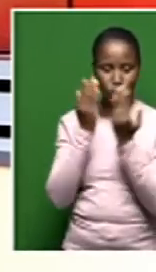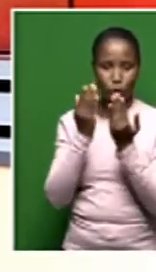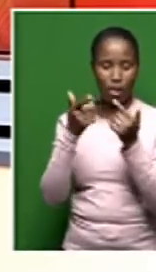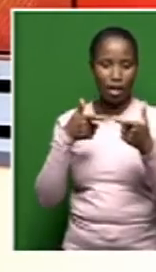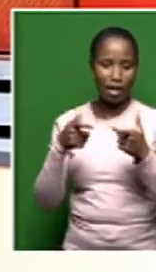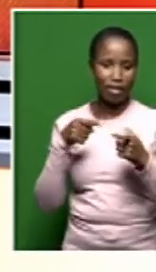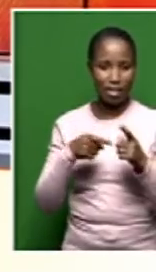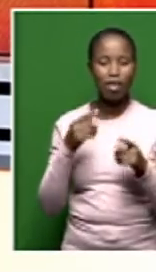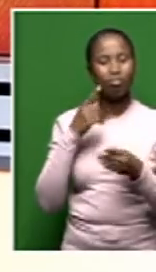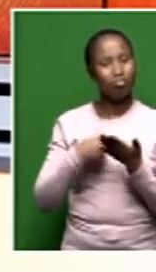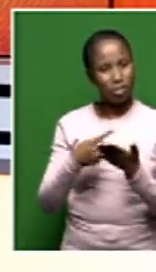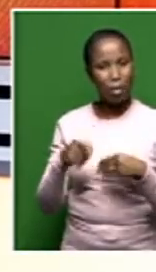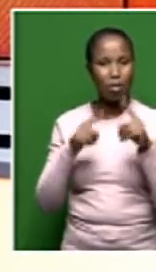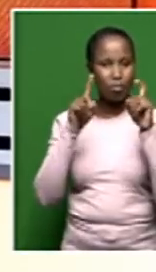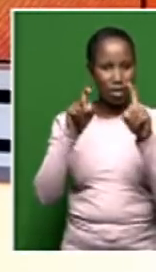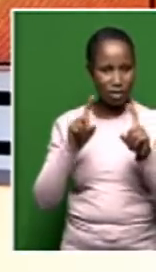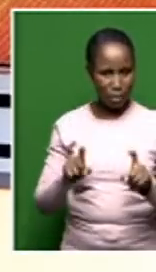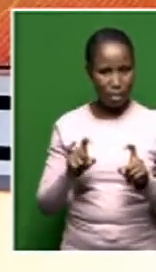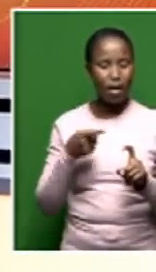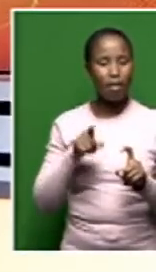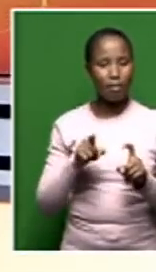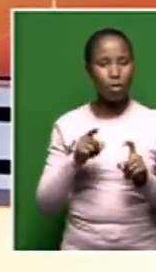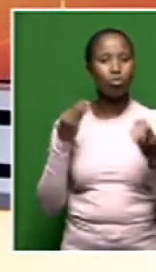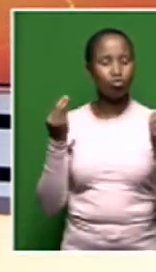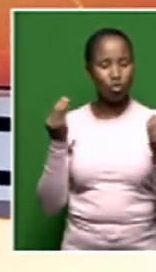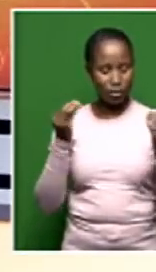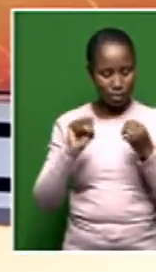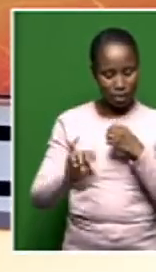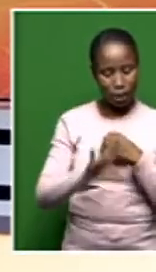political trends in South Africa post the 2021 local government elections. And of course,